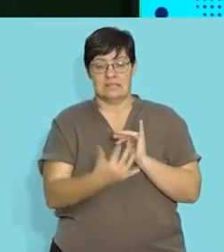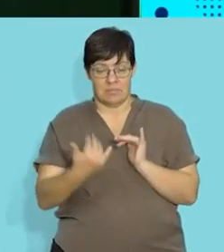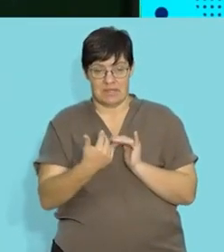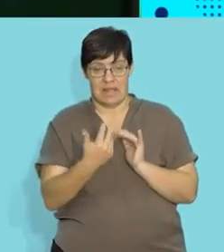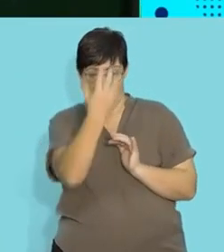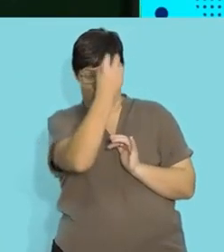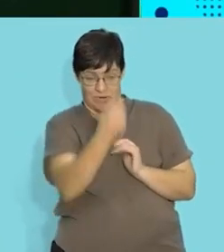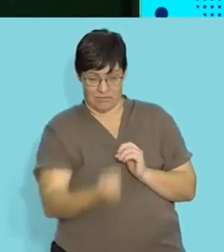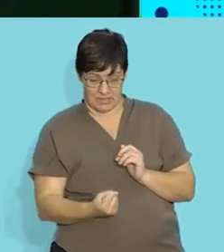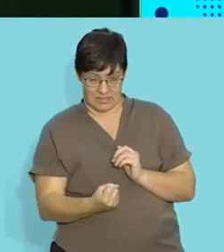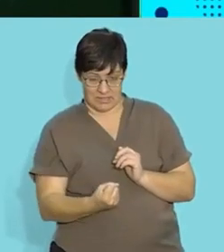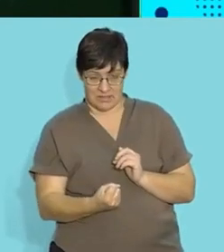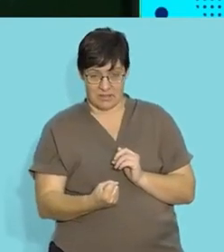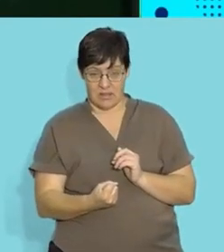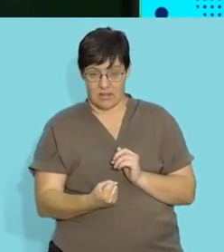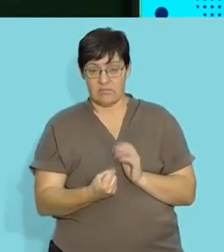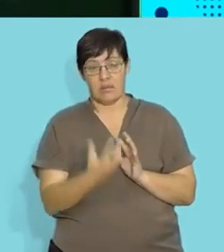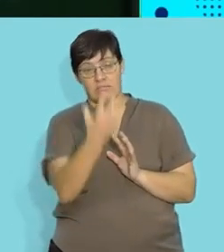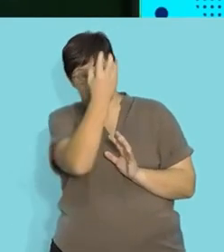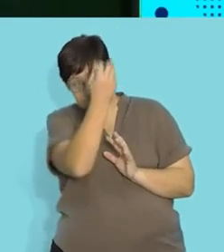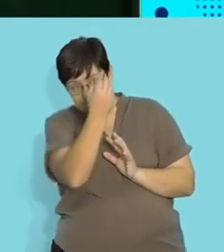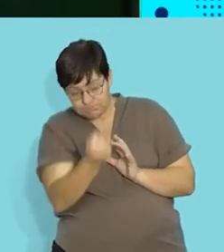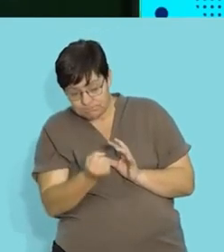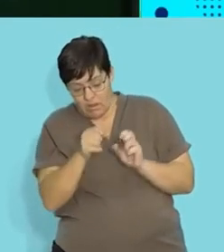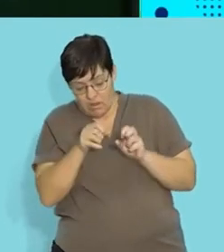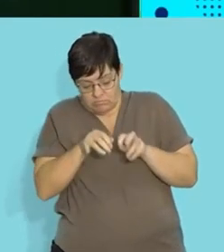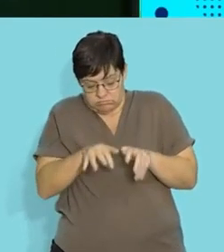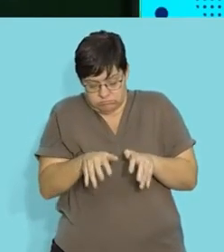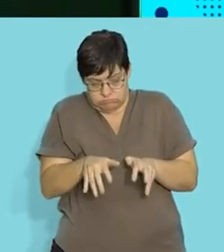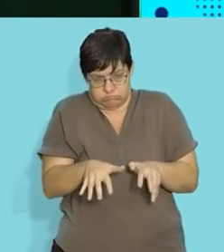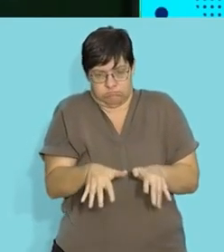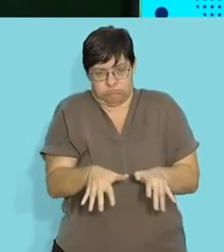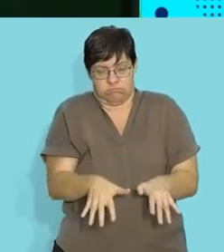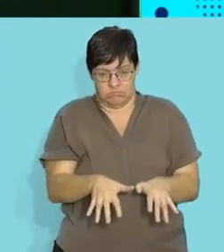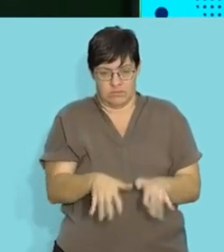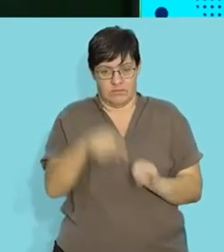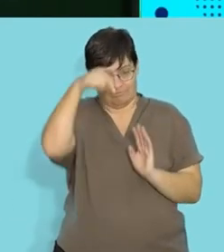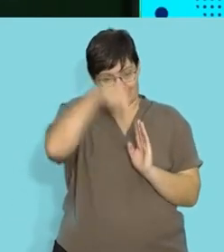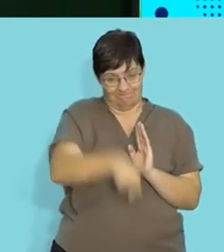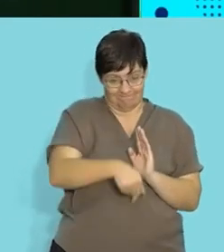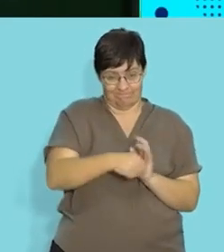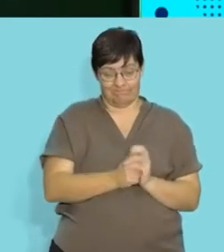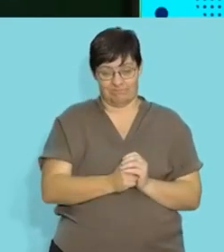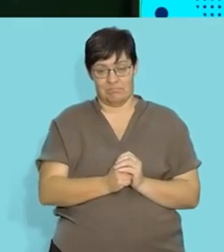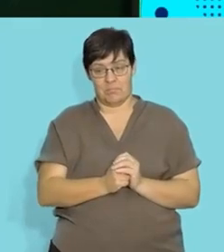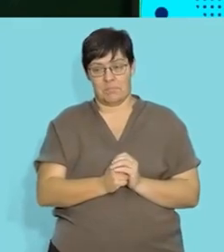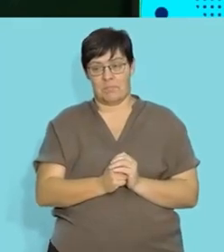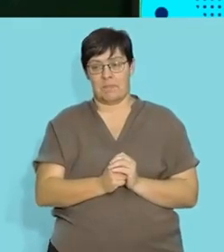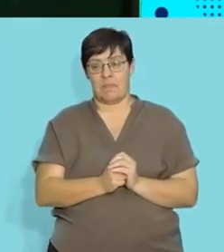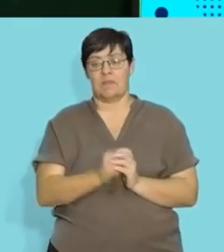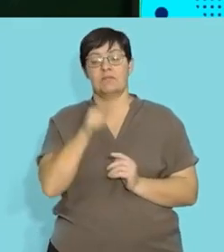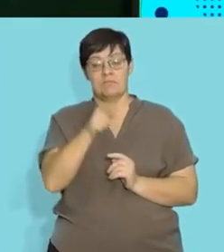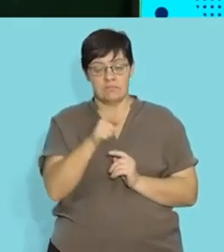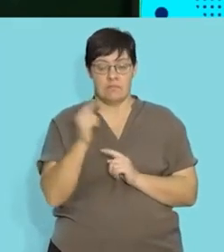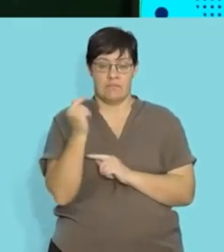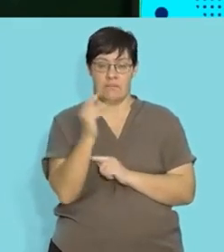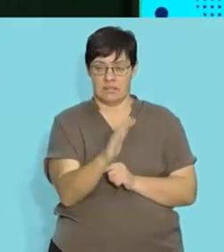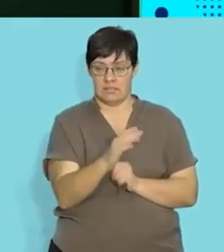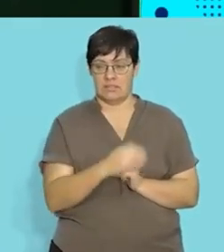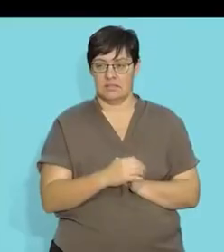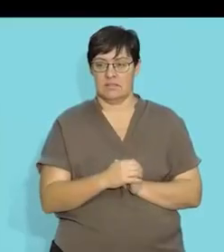stimulus of gravity is a stimulus that attracts the plant in that direction. It means that in this